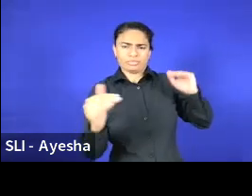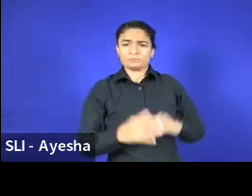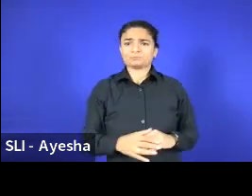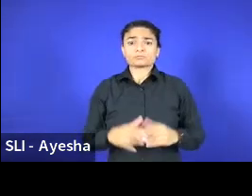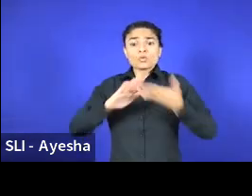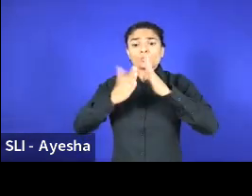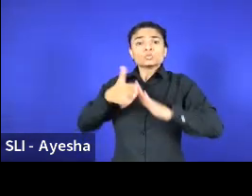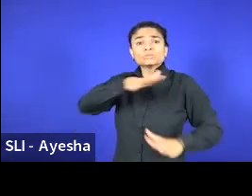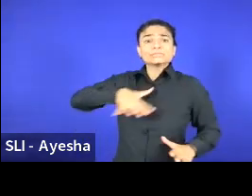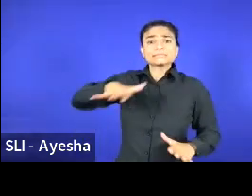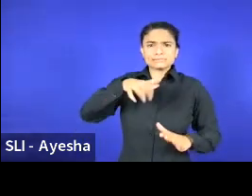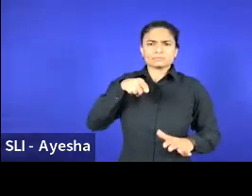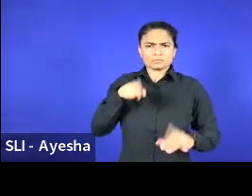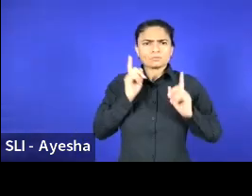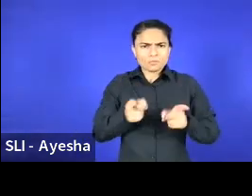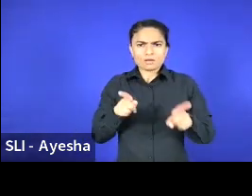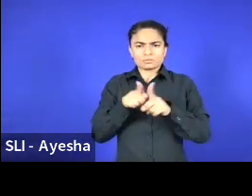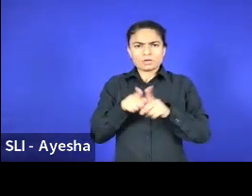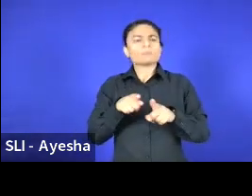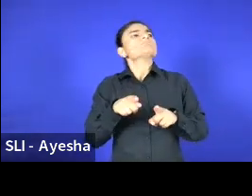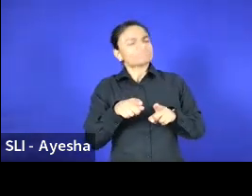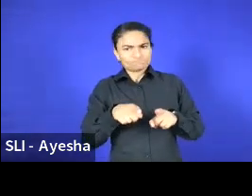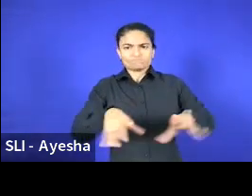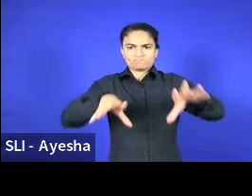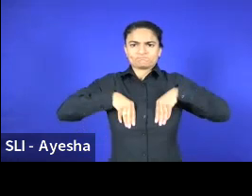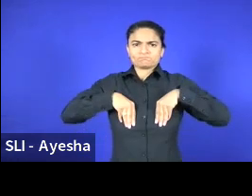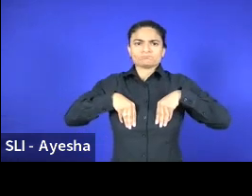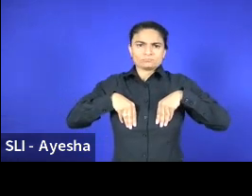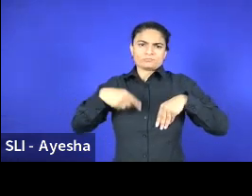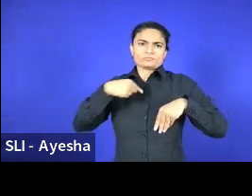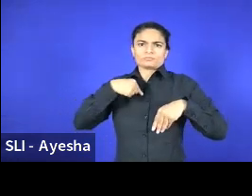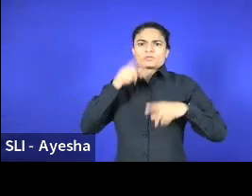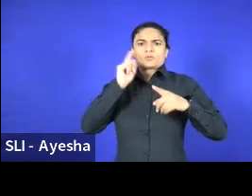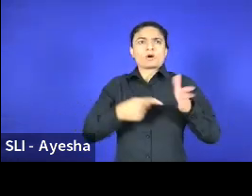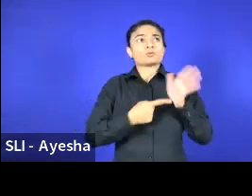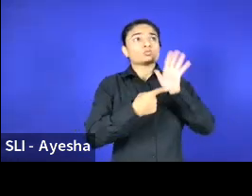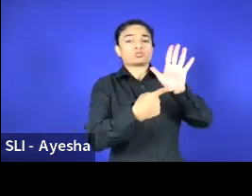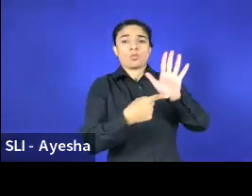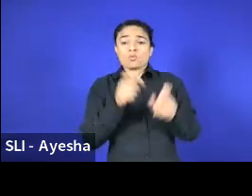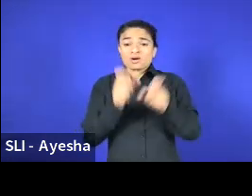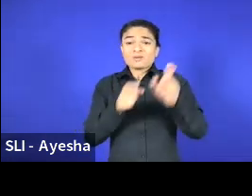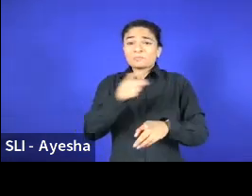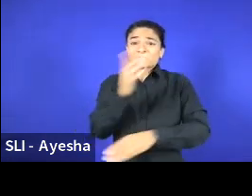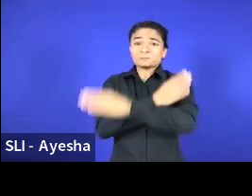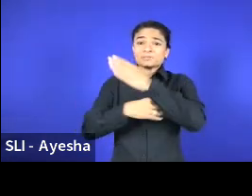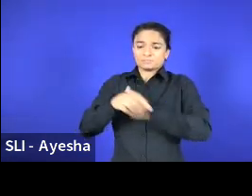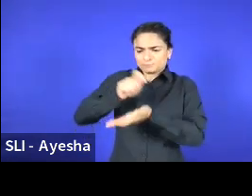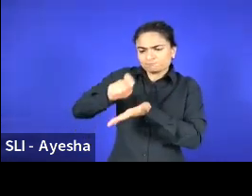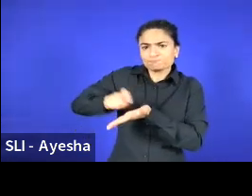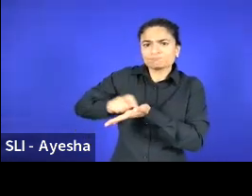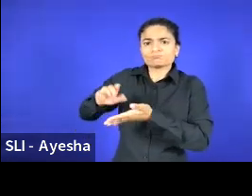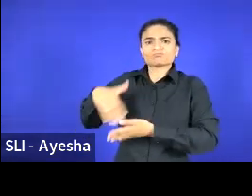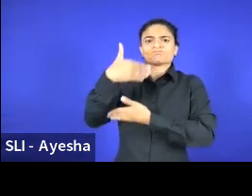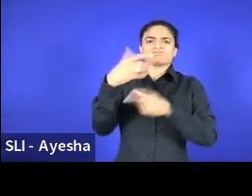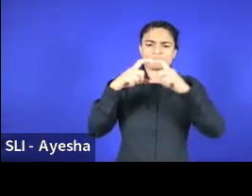which helps reliability of the process, but in the other hand, from a CRPD perspective, it may be a breach of the rights of